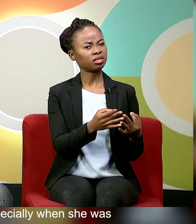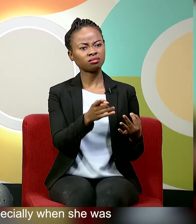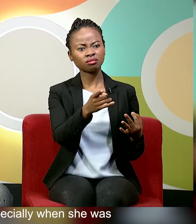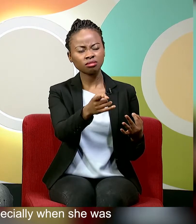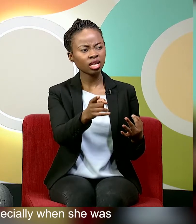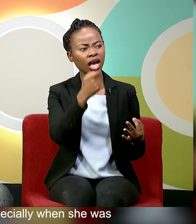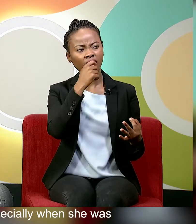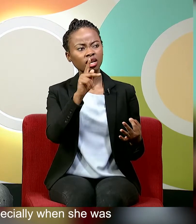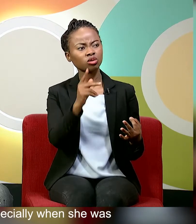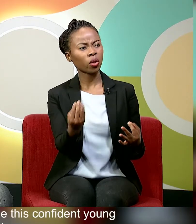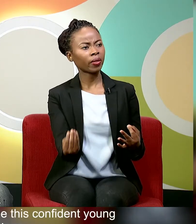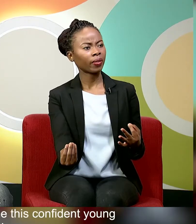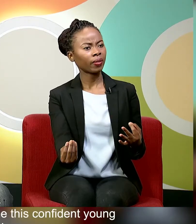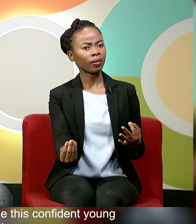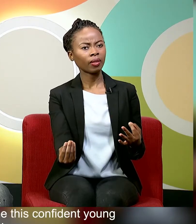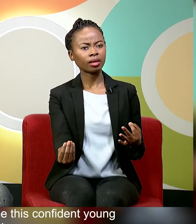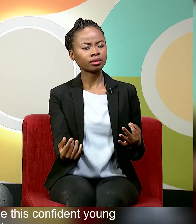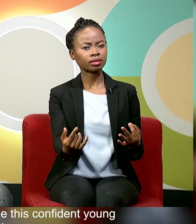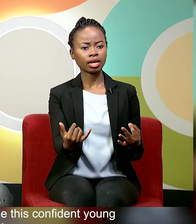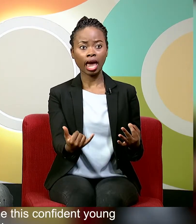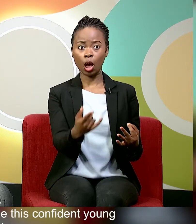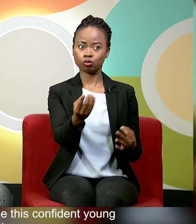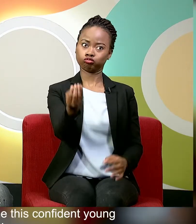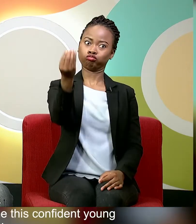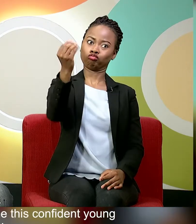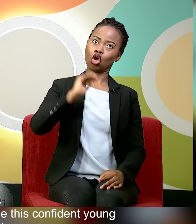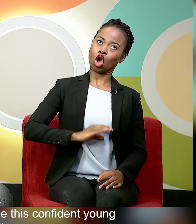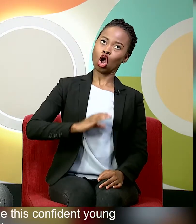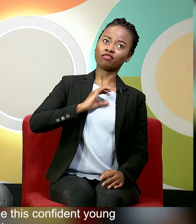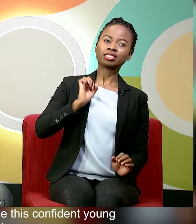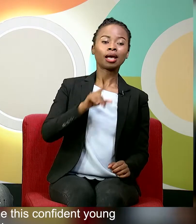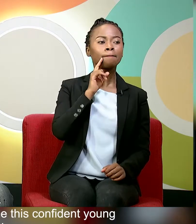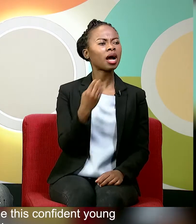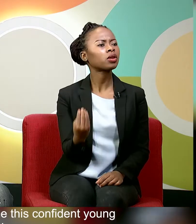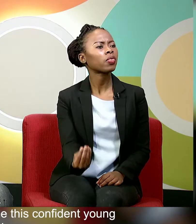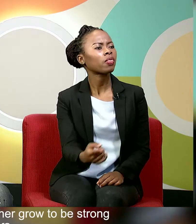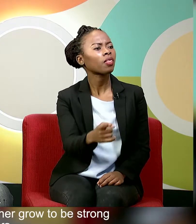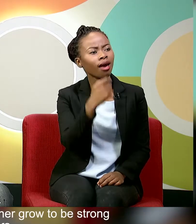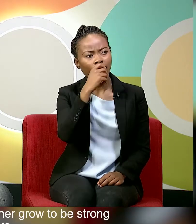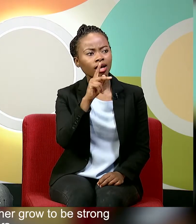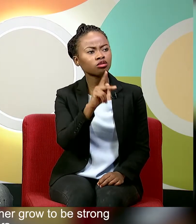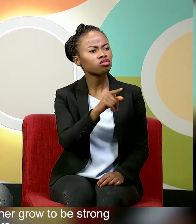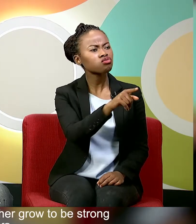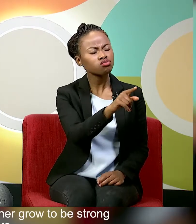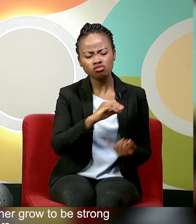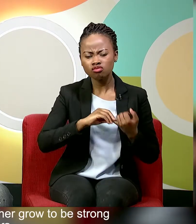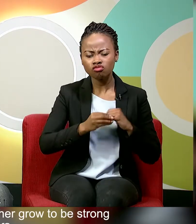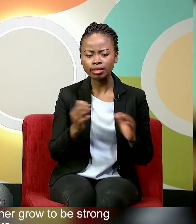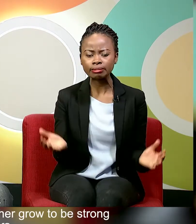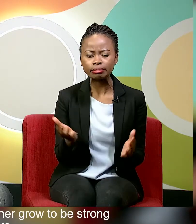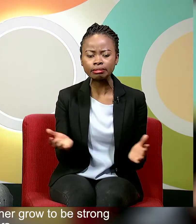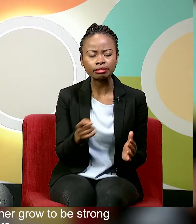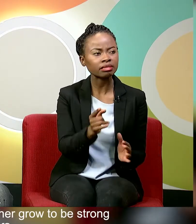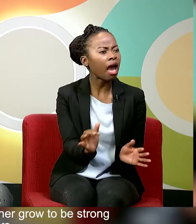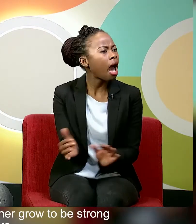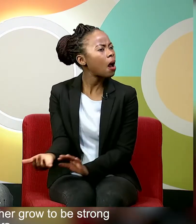a hola, especially ana le menyane, a soka eba ausiona a confident a kgonang ho di shebela kwana taba tse tjena, ne le mo thusa jwang hore a kgone hore a be